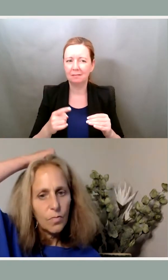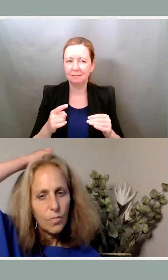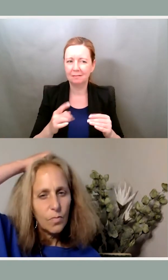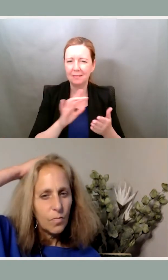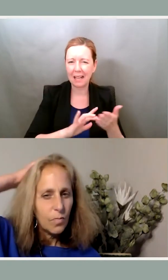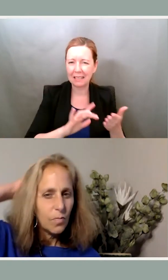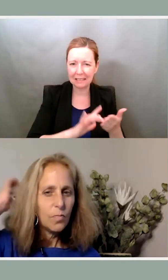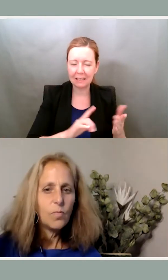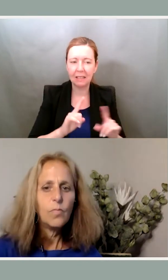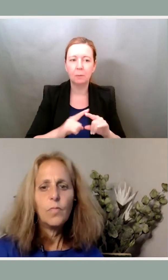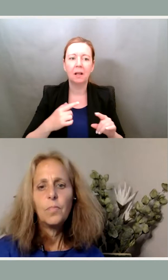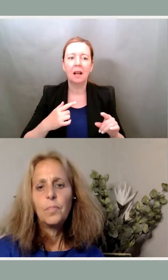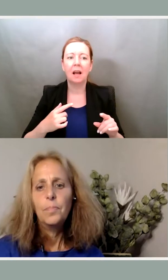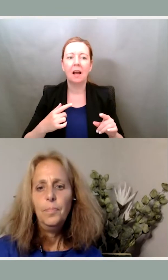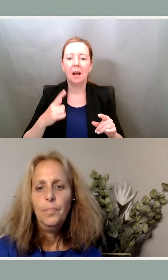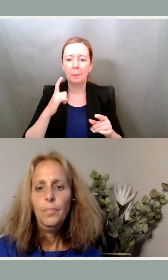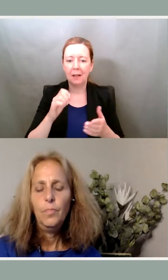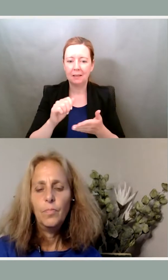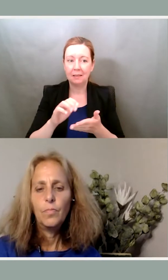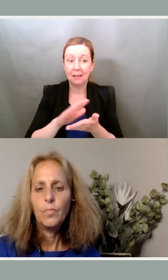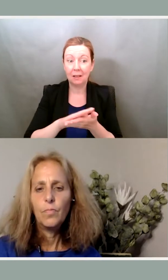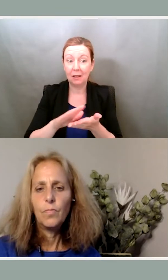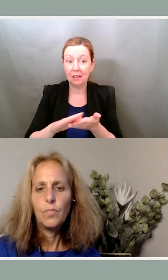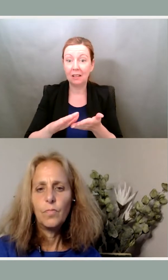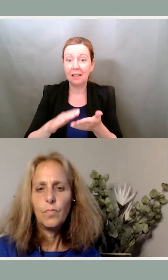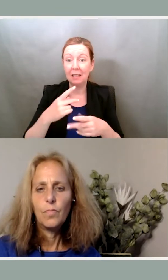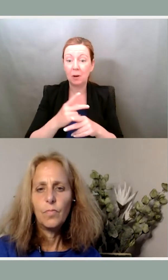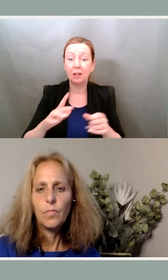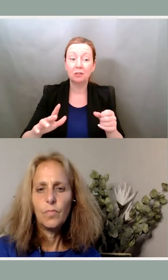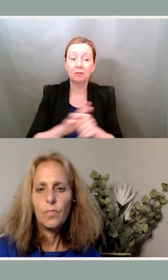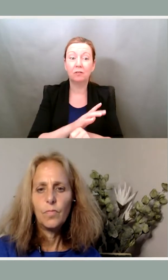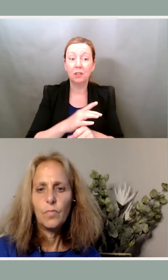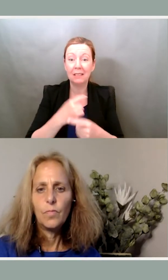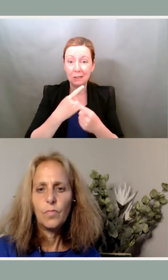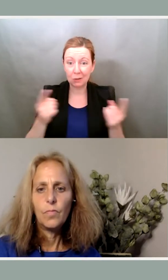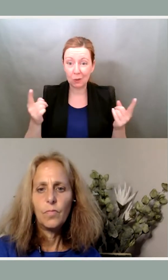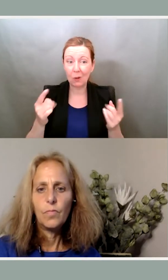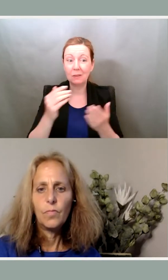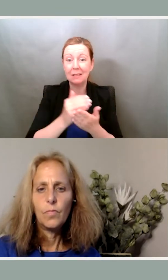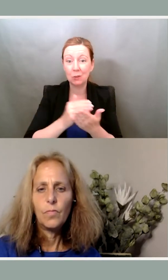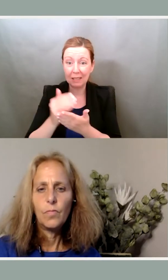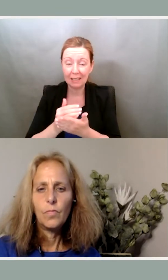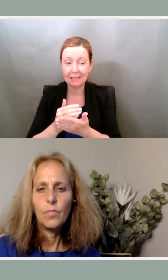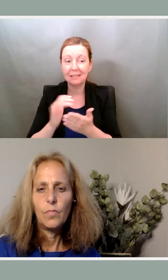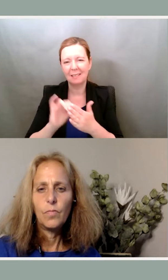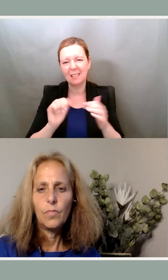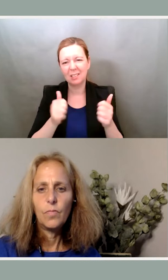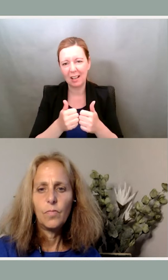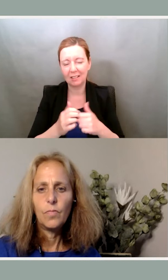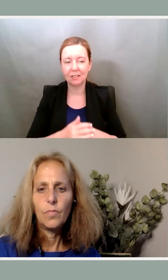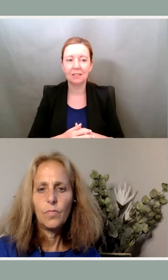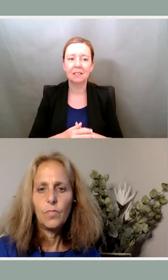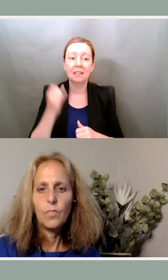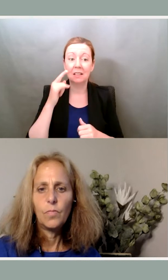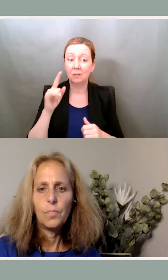that do those cleaning products fully disclose the ingredients? So that's kind of the challenge, whether if one chooses to